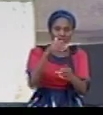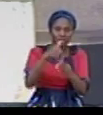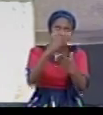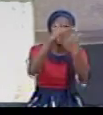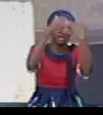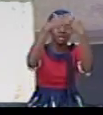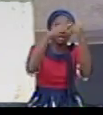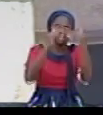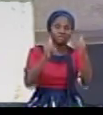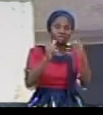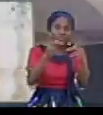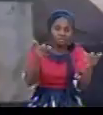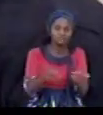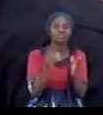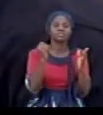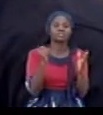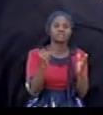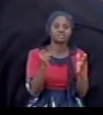In the house of Job.